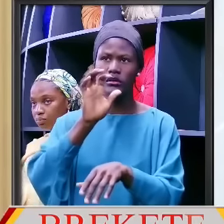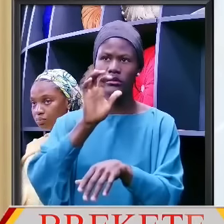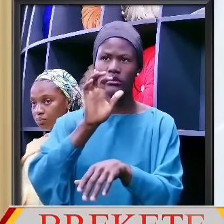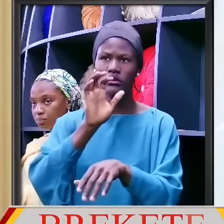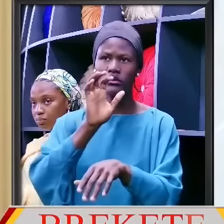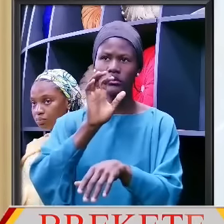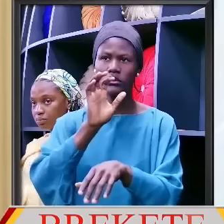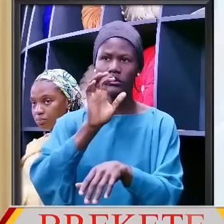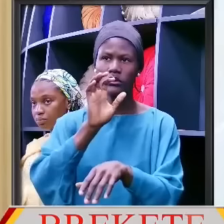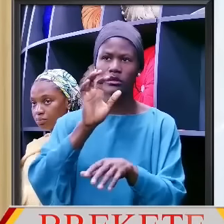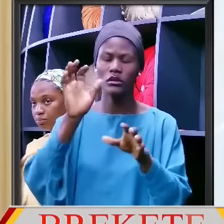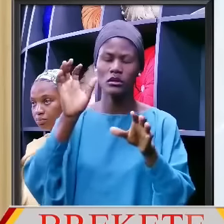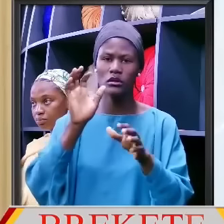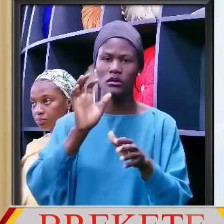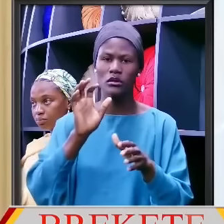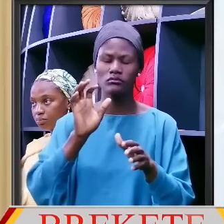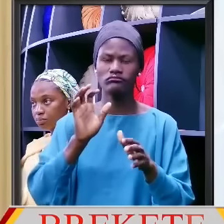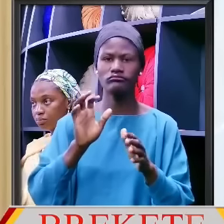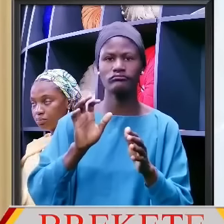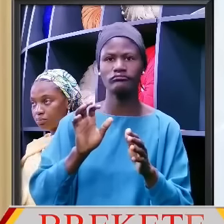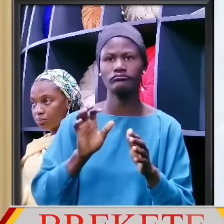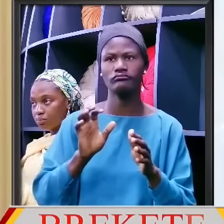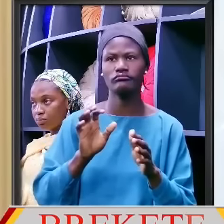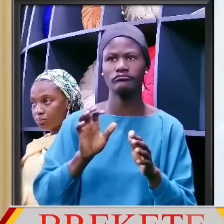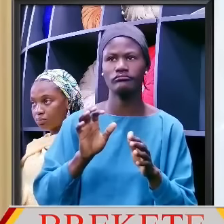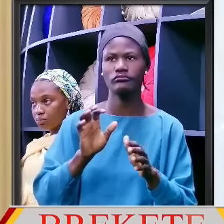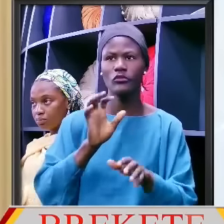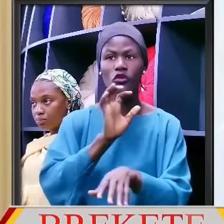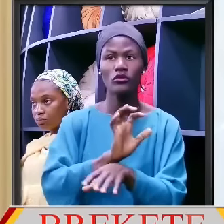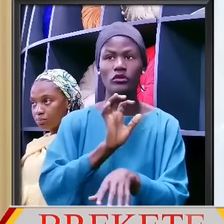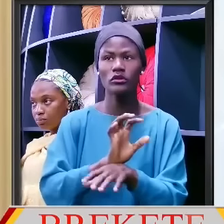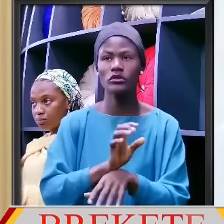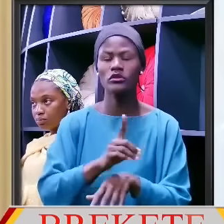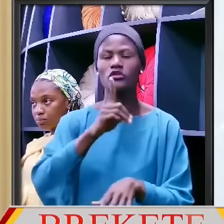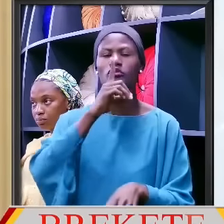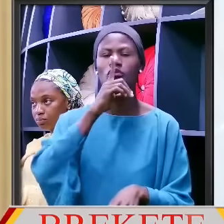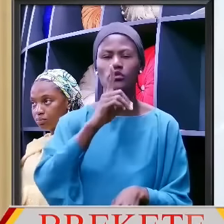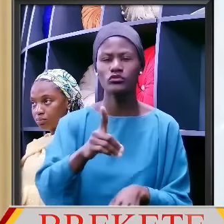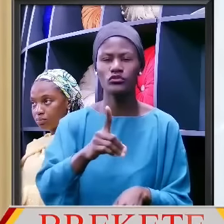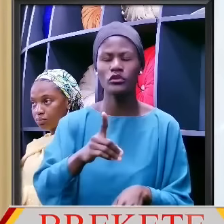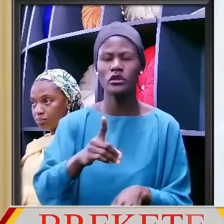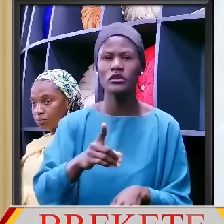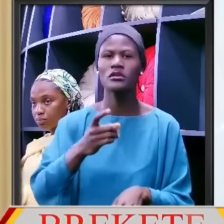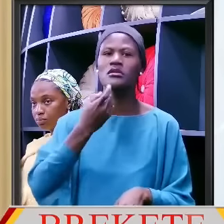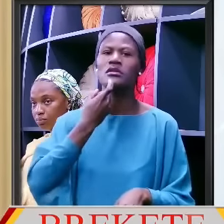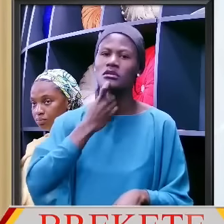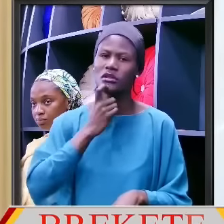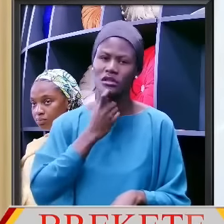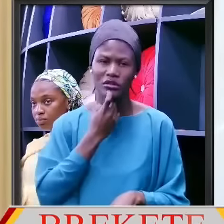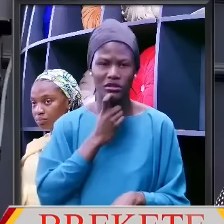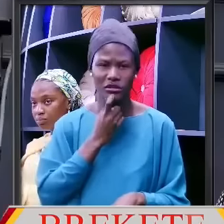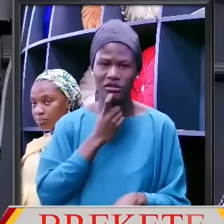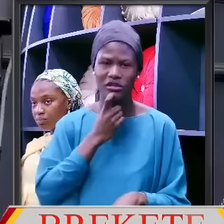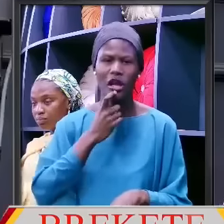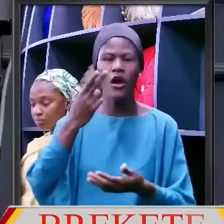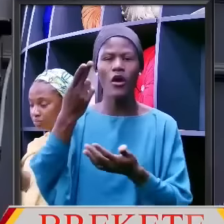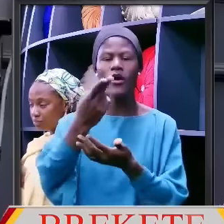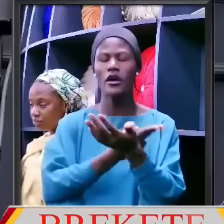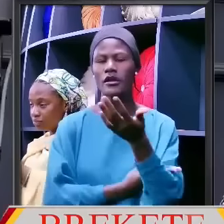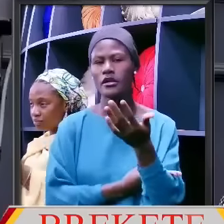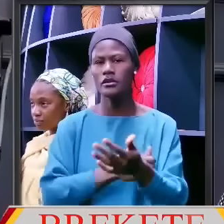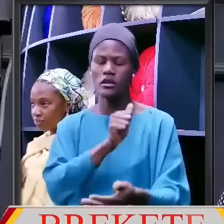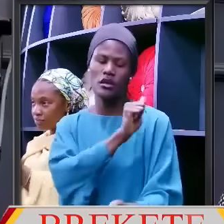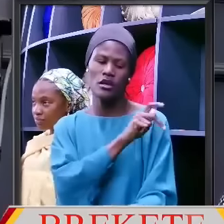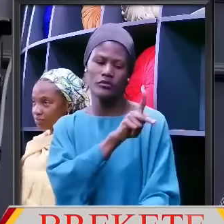honest, straightforward, trustworthy, sincere. Hey! Human being. Look,